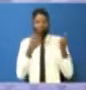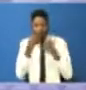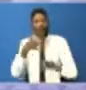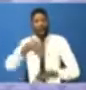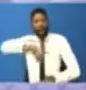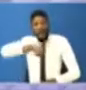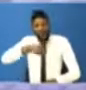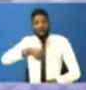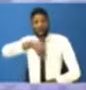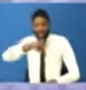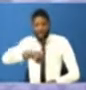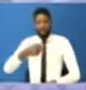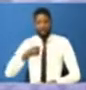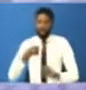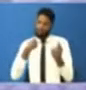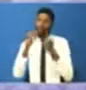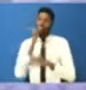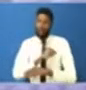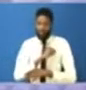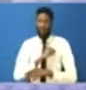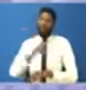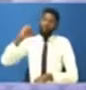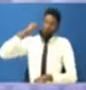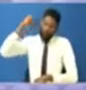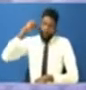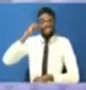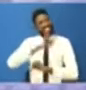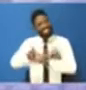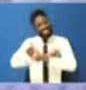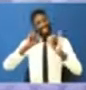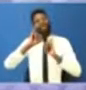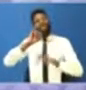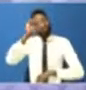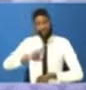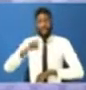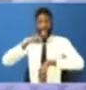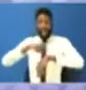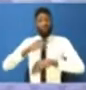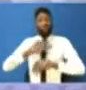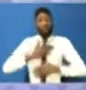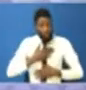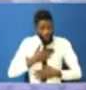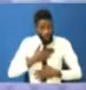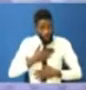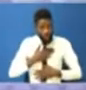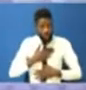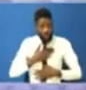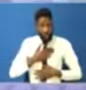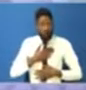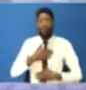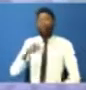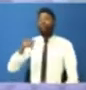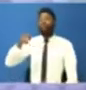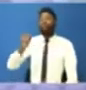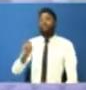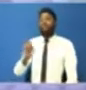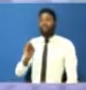handshake, I've demonstrated what we call siasa safi. When the Honorable Prime Minister, former Prime Minister's retirement benefits were